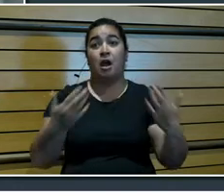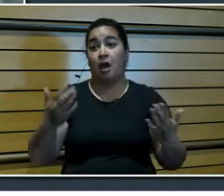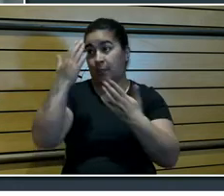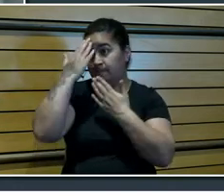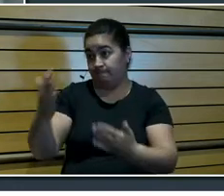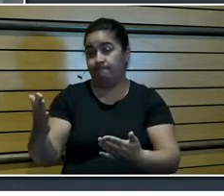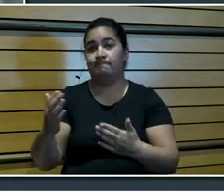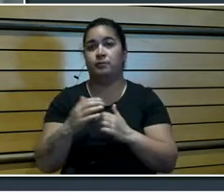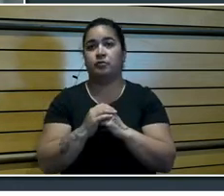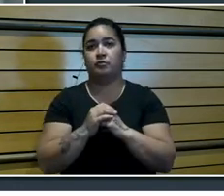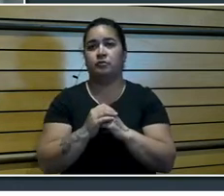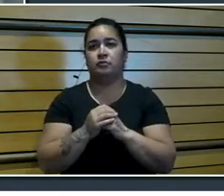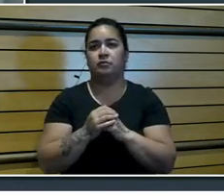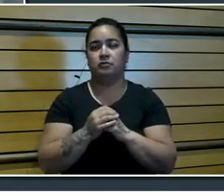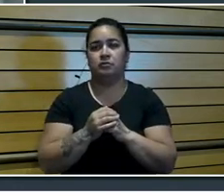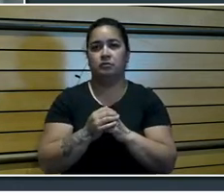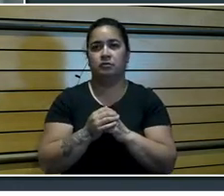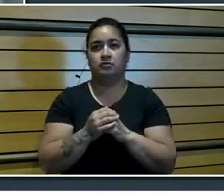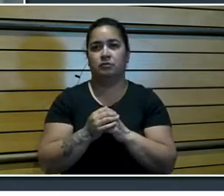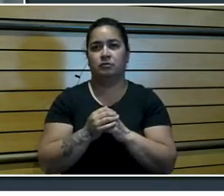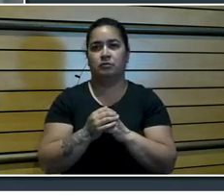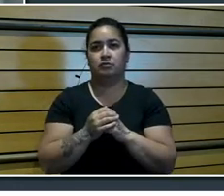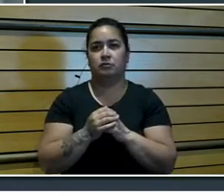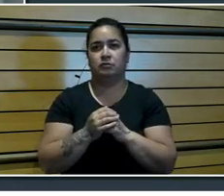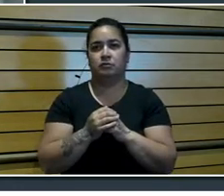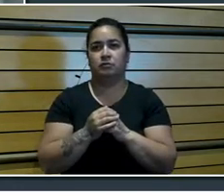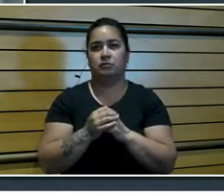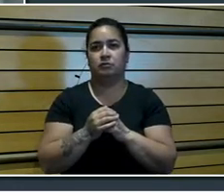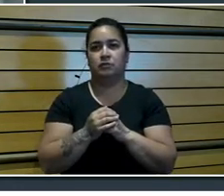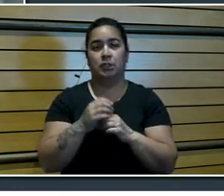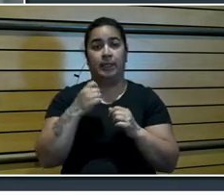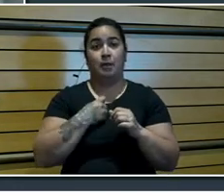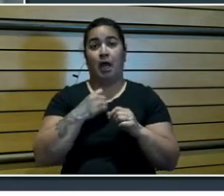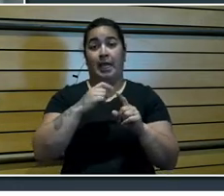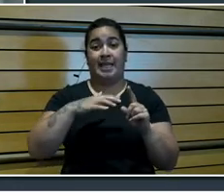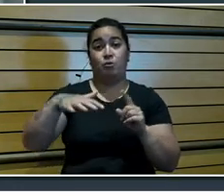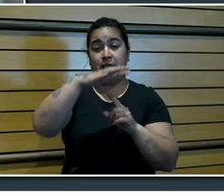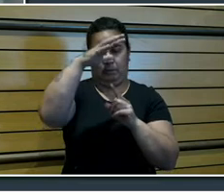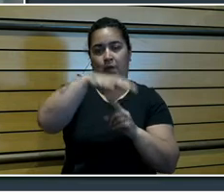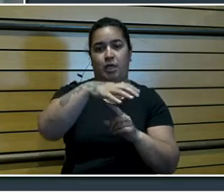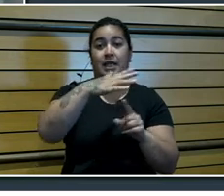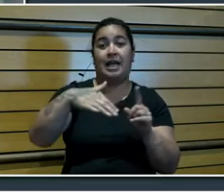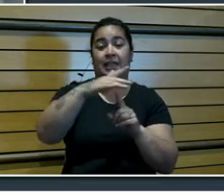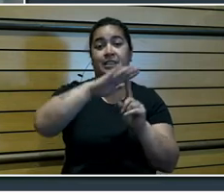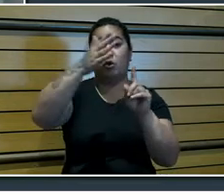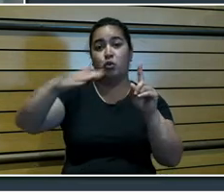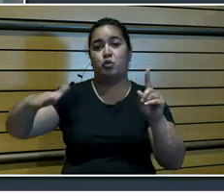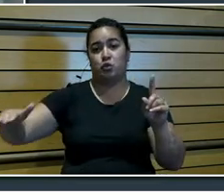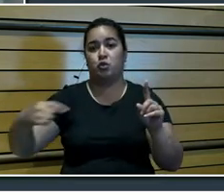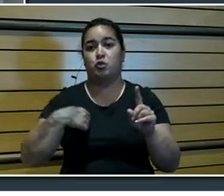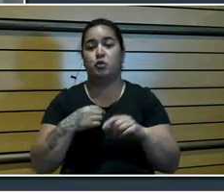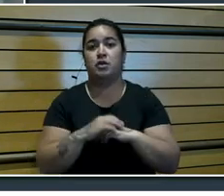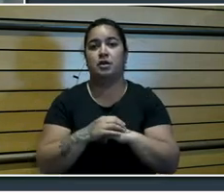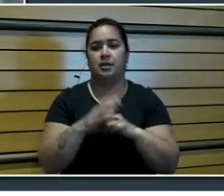tapara. Mā takitaki ana au i te rahi o tō ki iwi o ngā tika humunu. Ako tāri hā te moana nui te